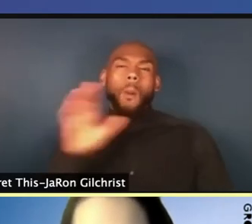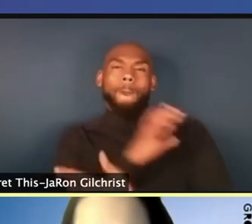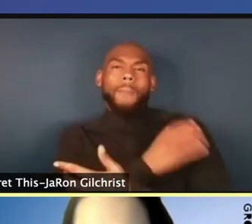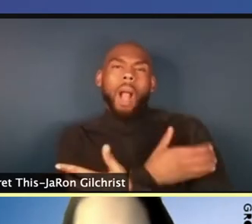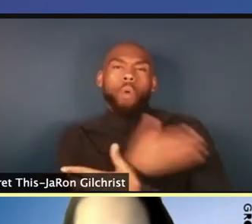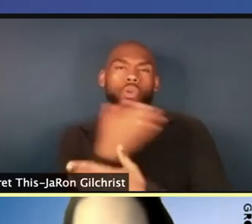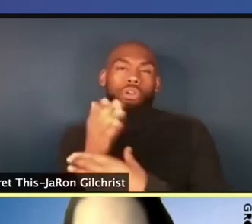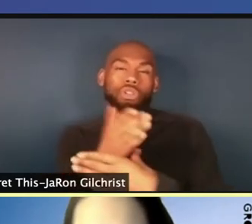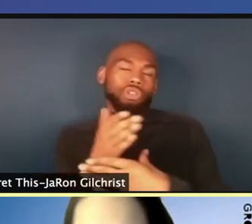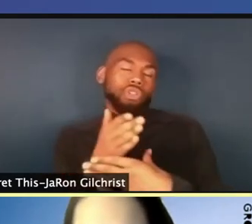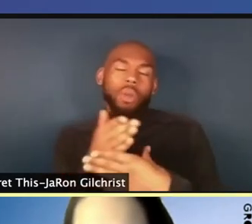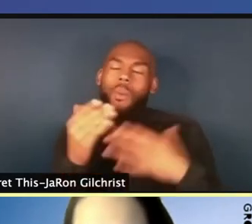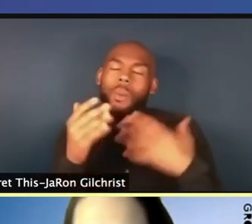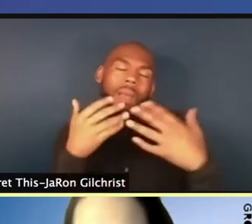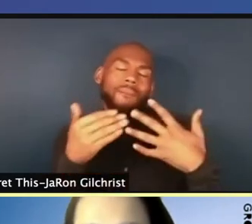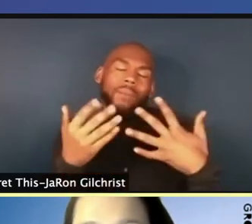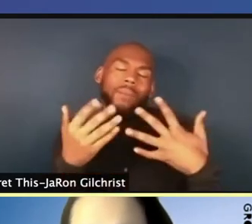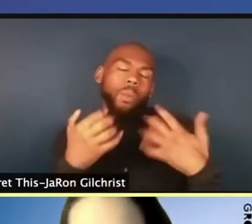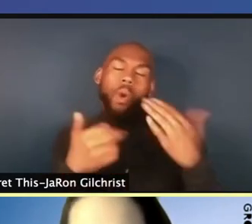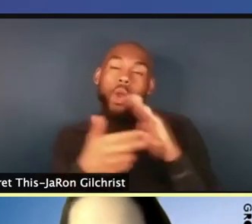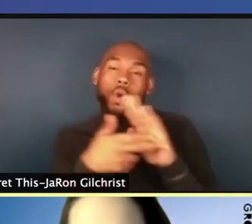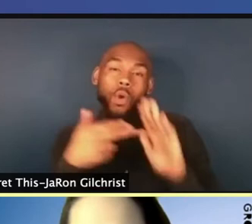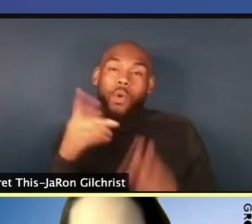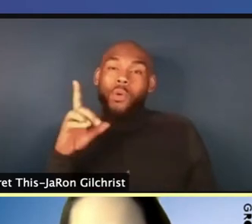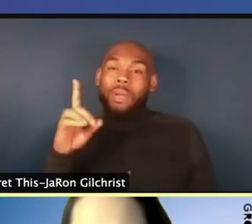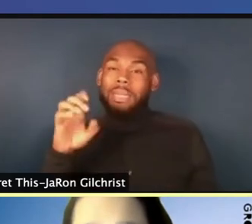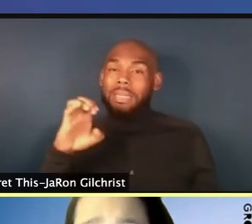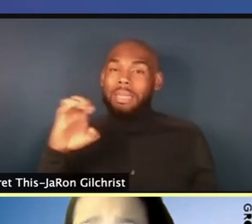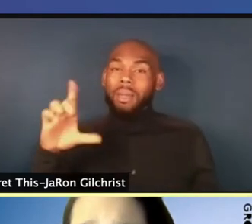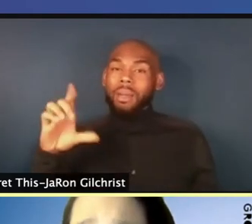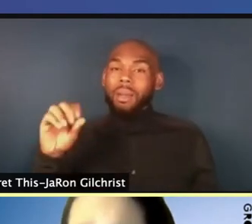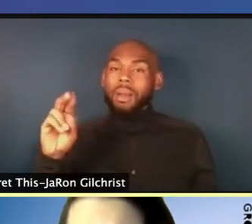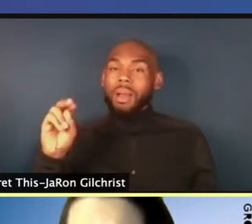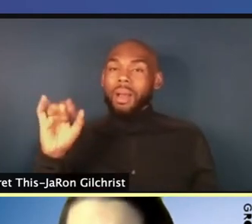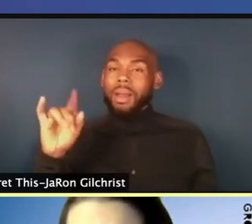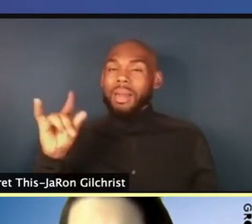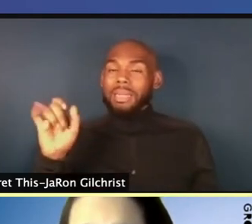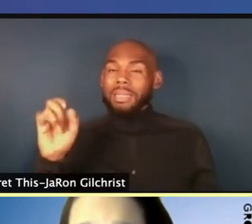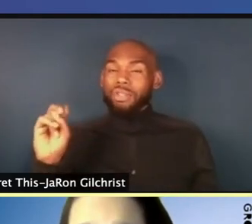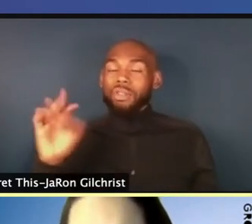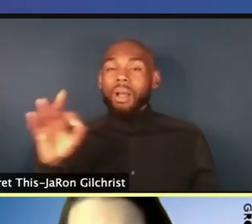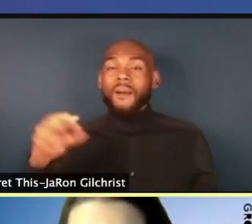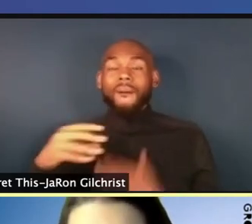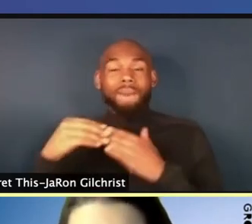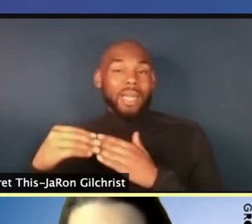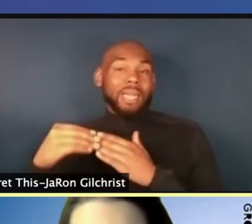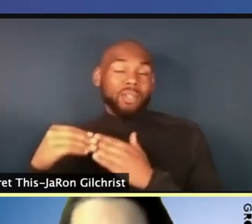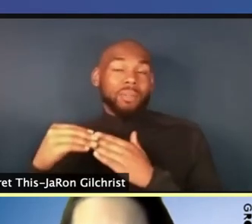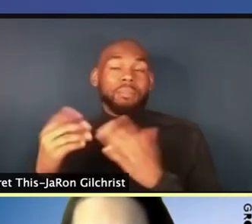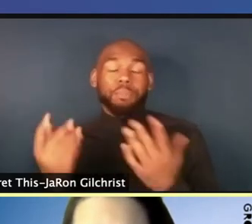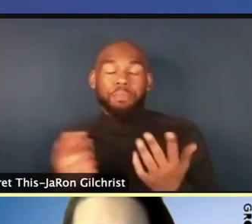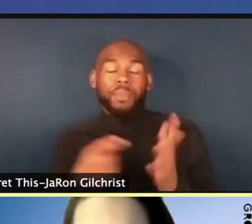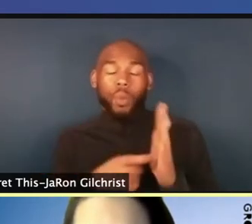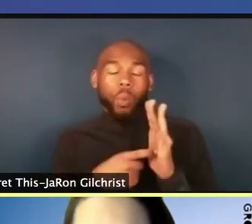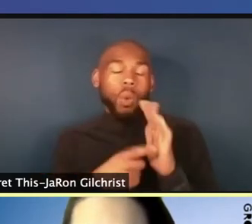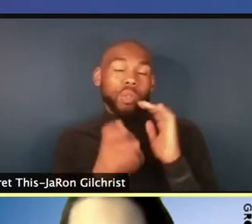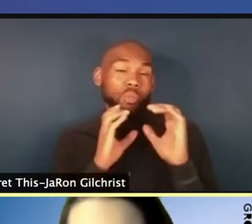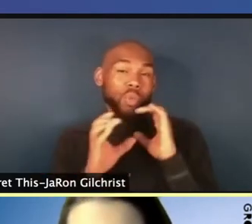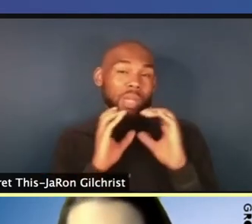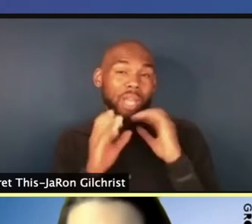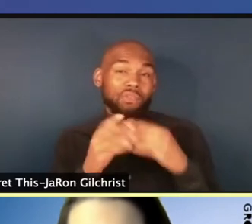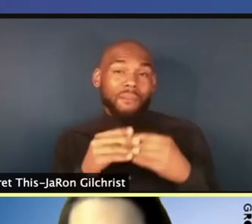about decolonized leadership. It requires quite a lot of communication. It requires flexibility